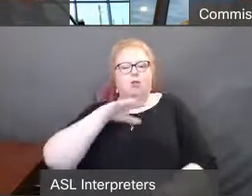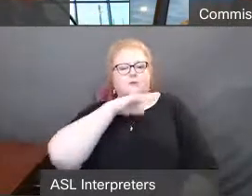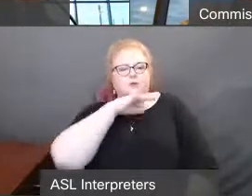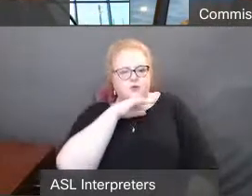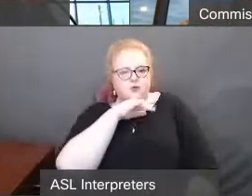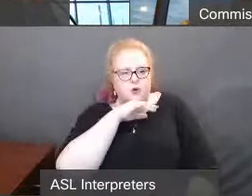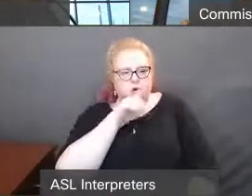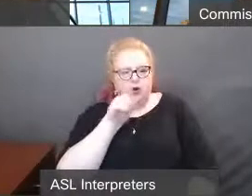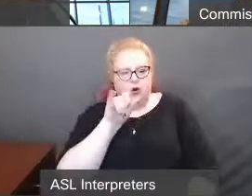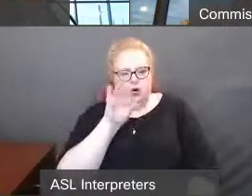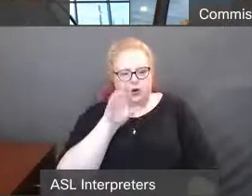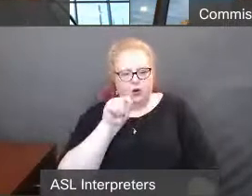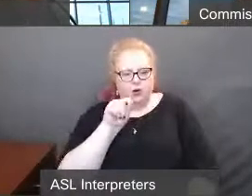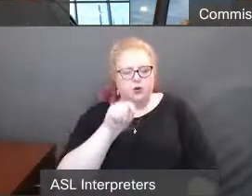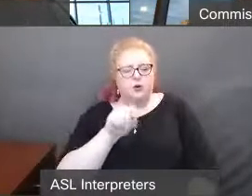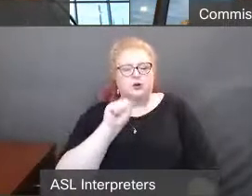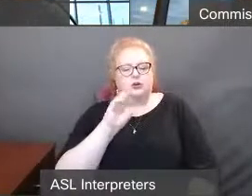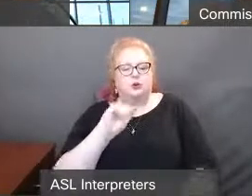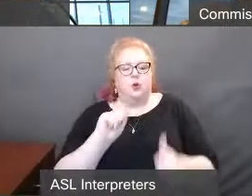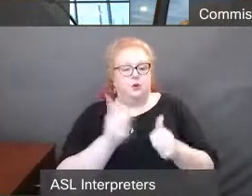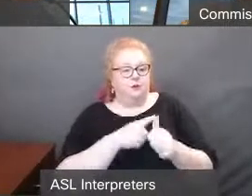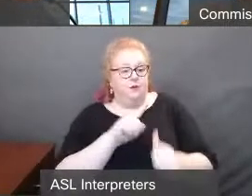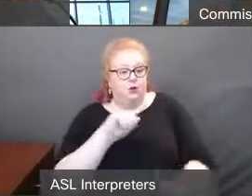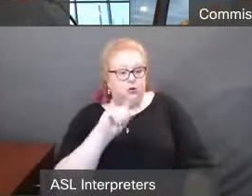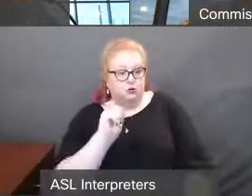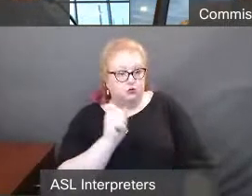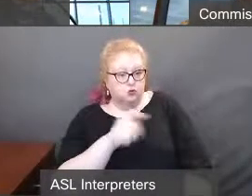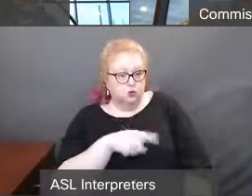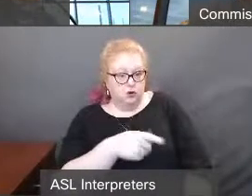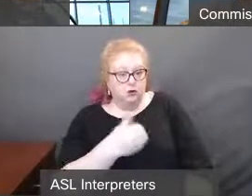your first question, from